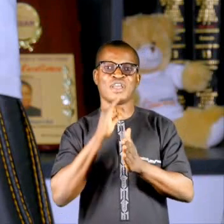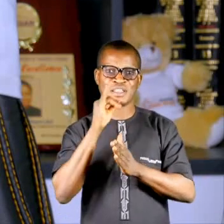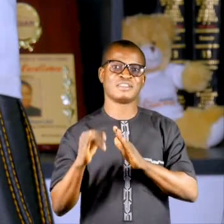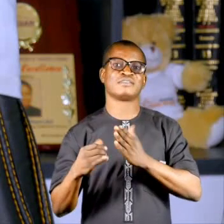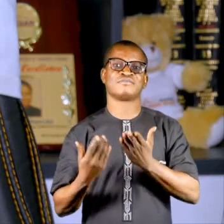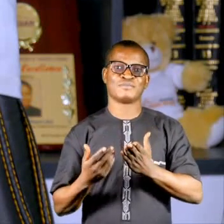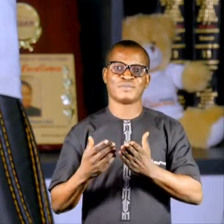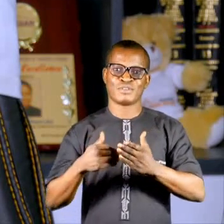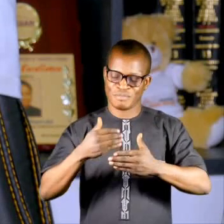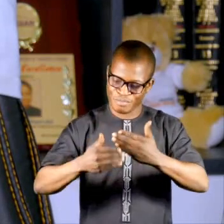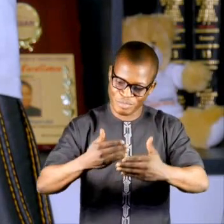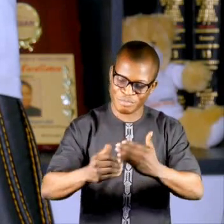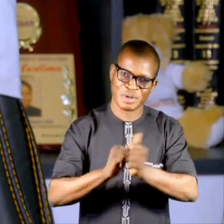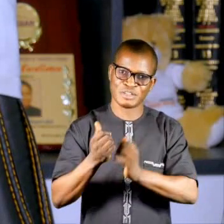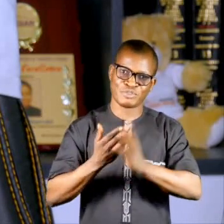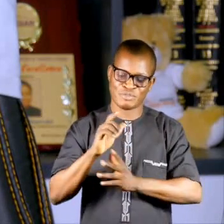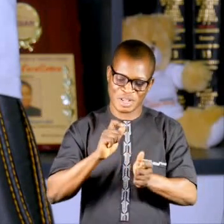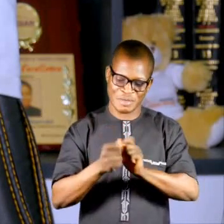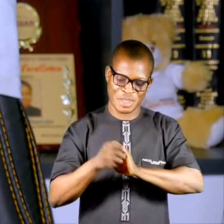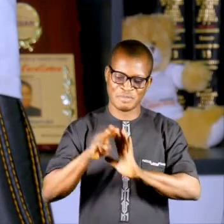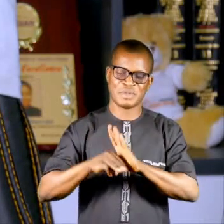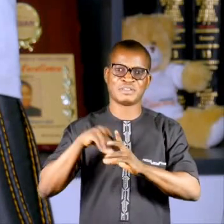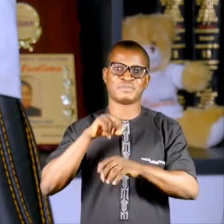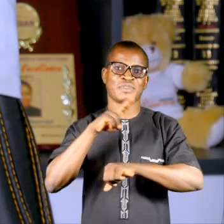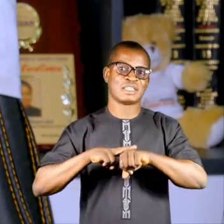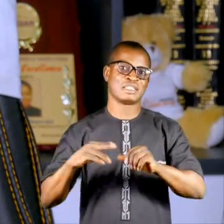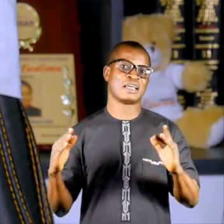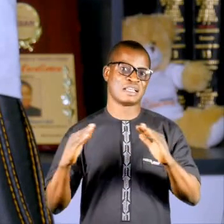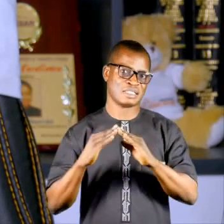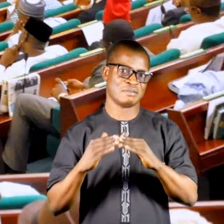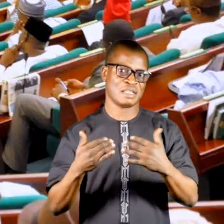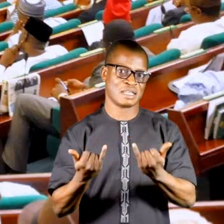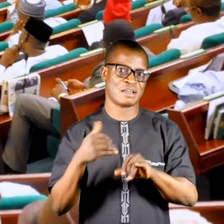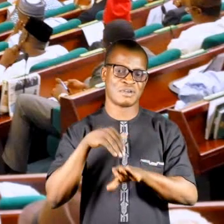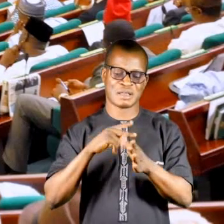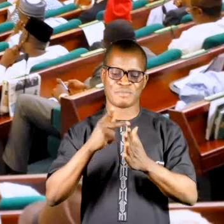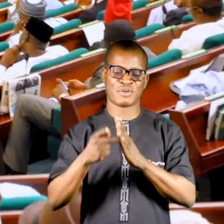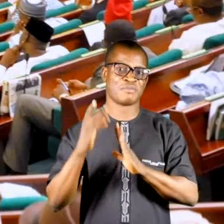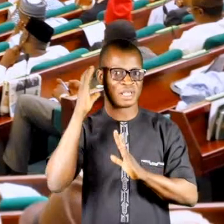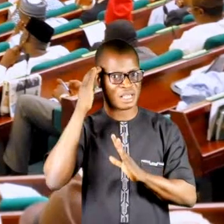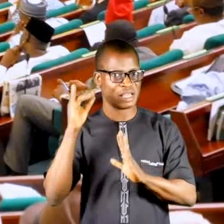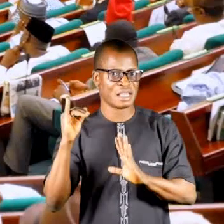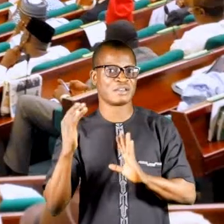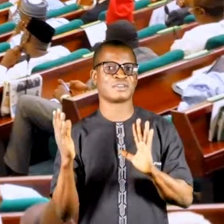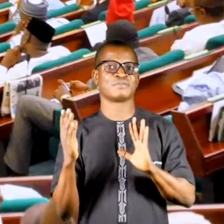undergoing amendment in the National Assembly. It's currently at the public